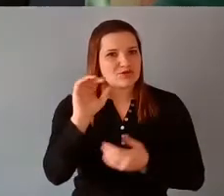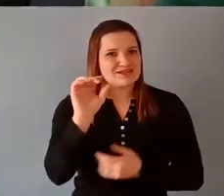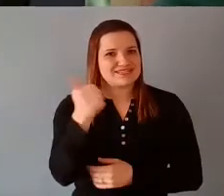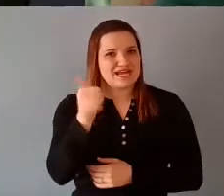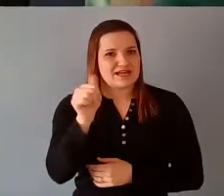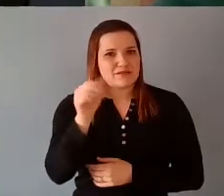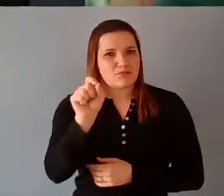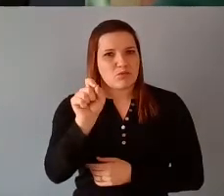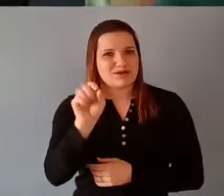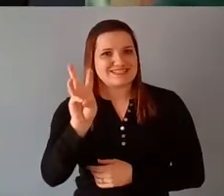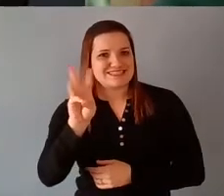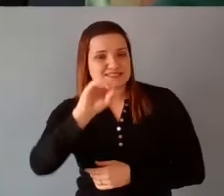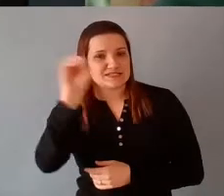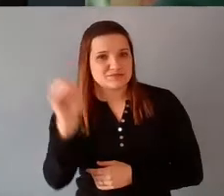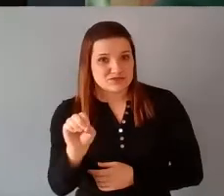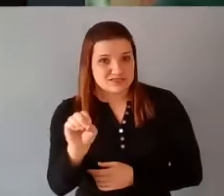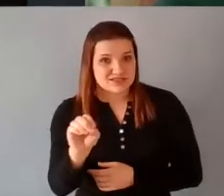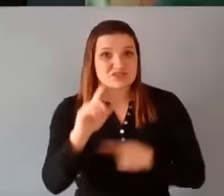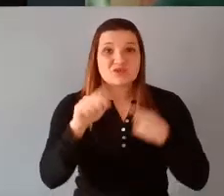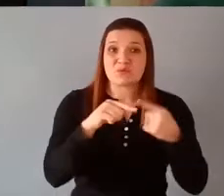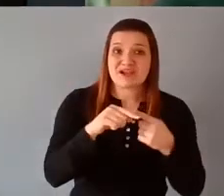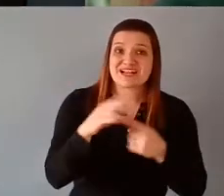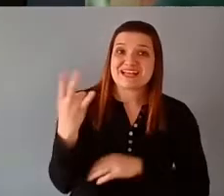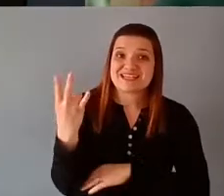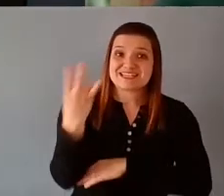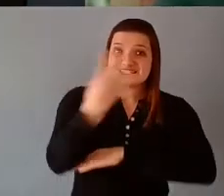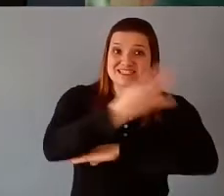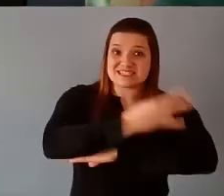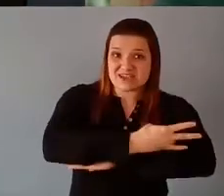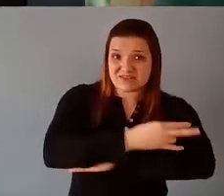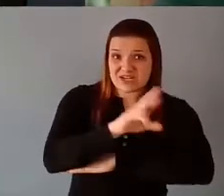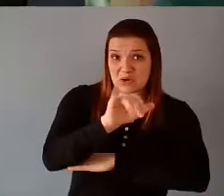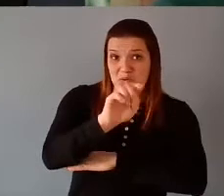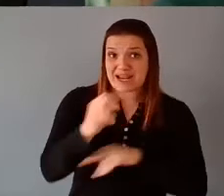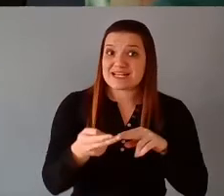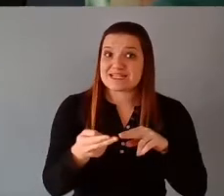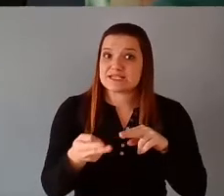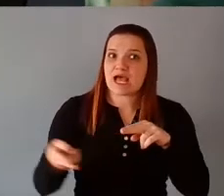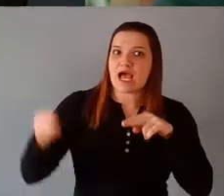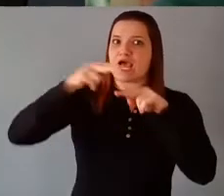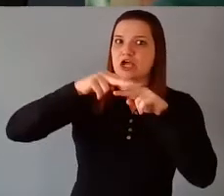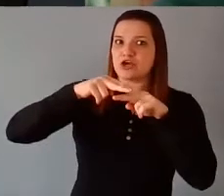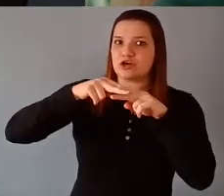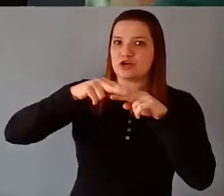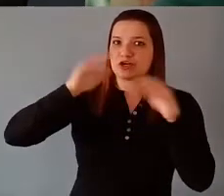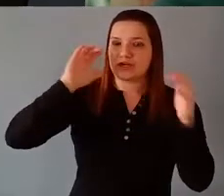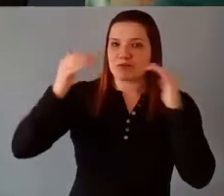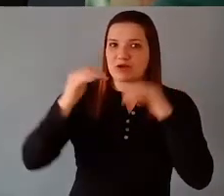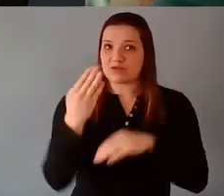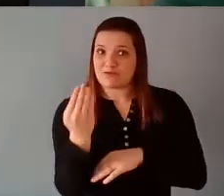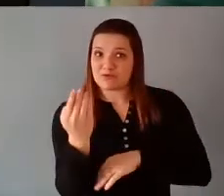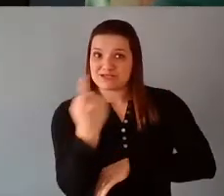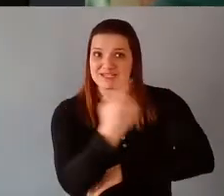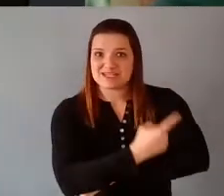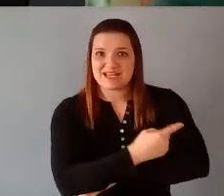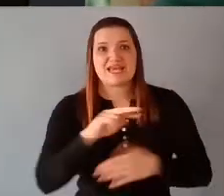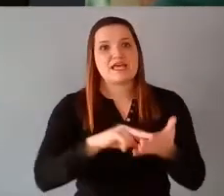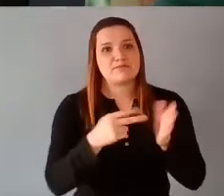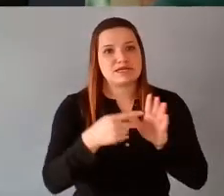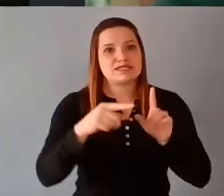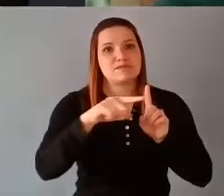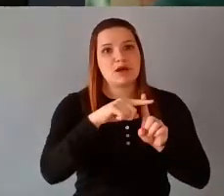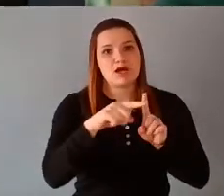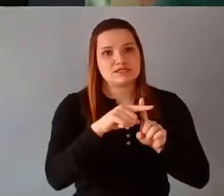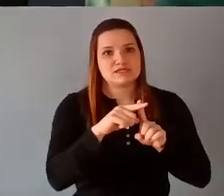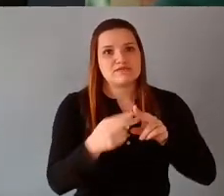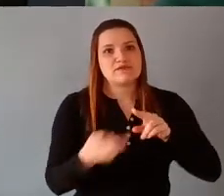your 7-day rate is higher than your 14-day rate, that means that your positivity rate is climbing. So over the